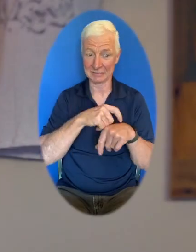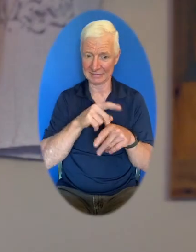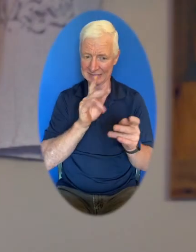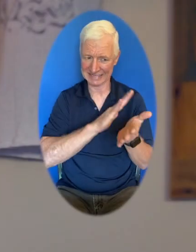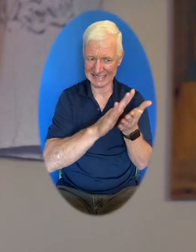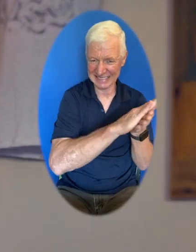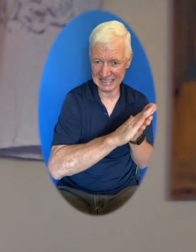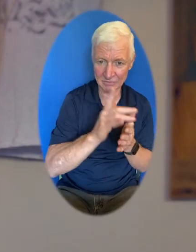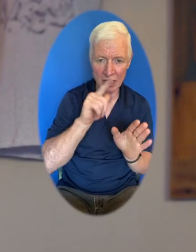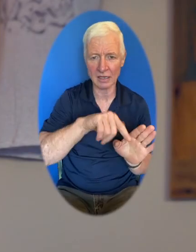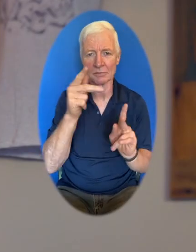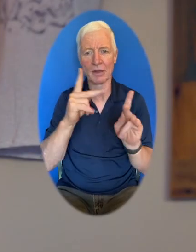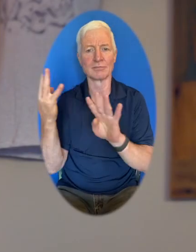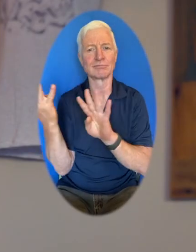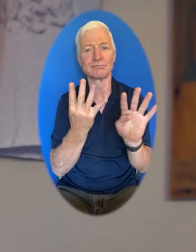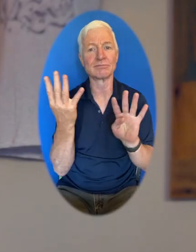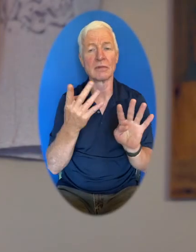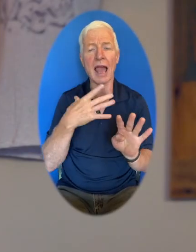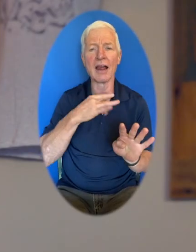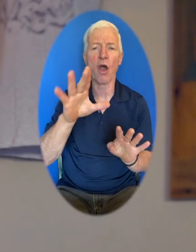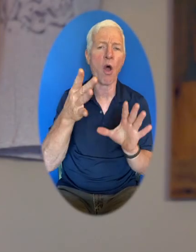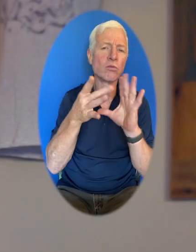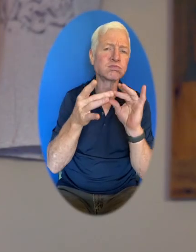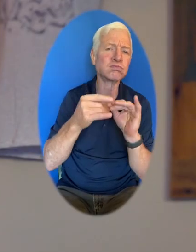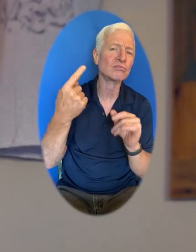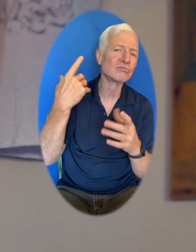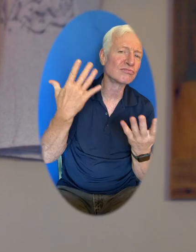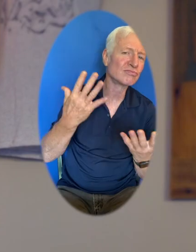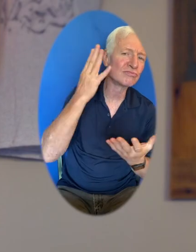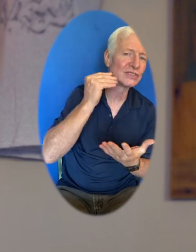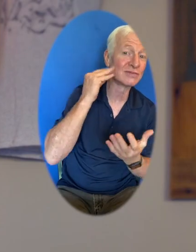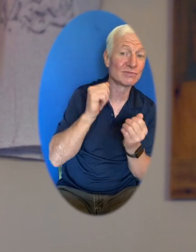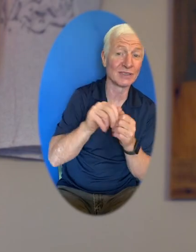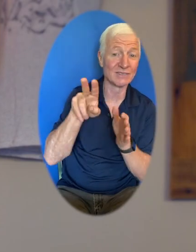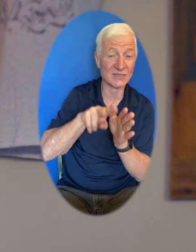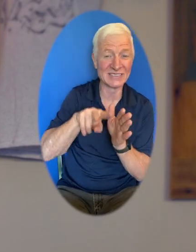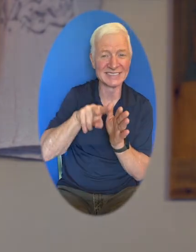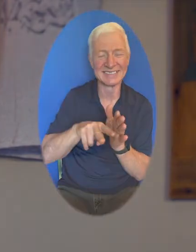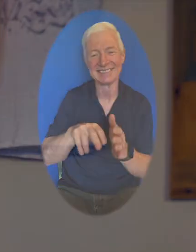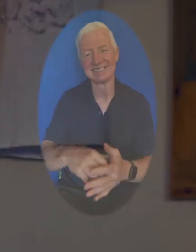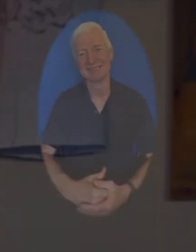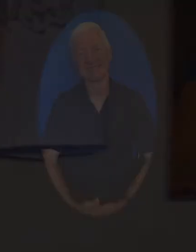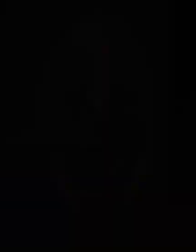We'll be preparing for the next appointment, but after, we'd love to hear about your float.